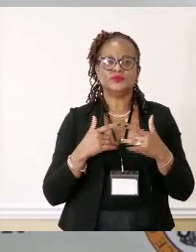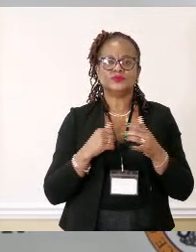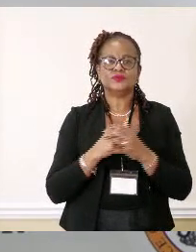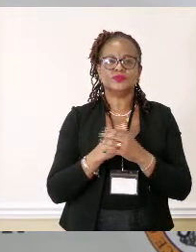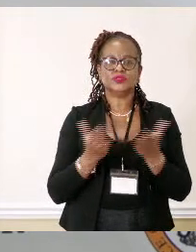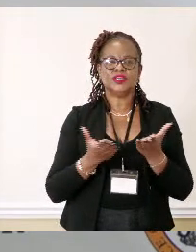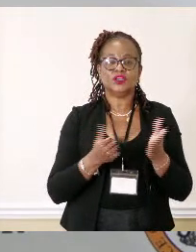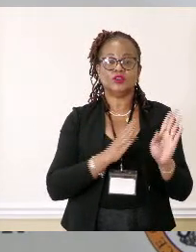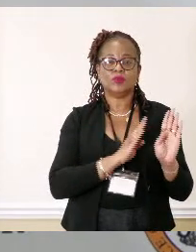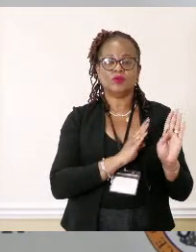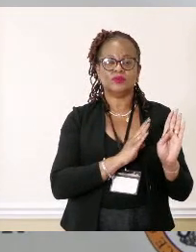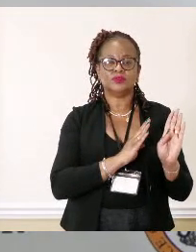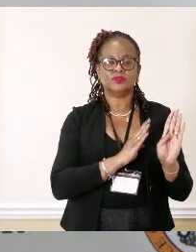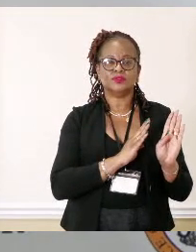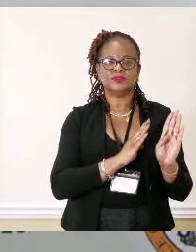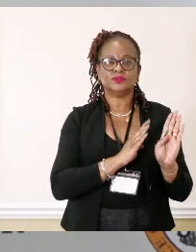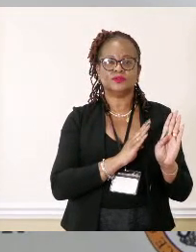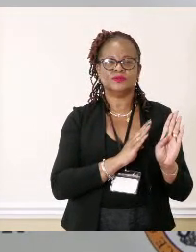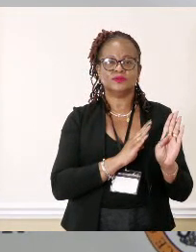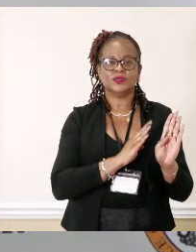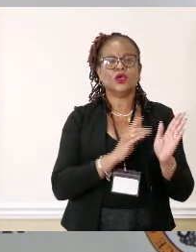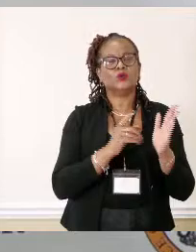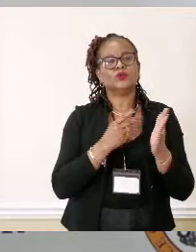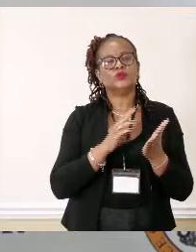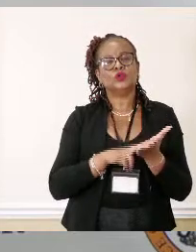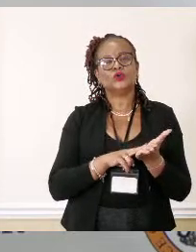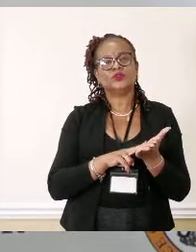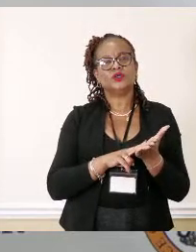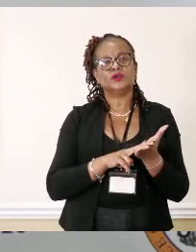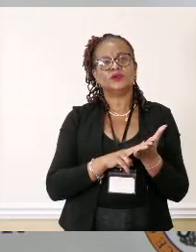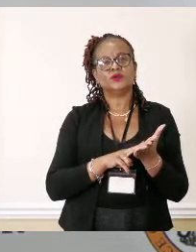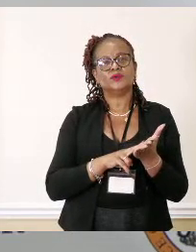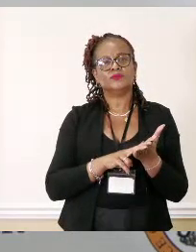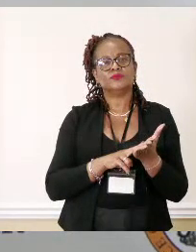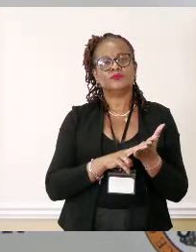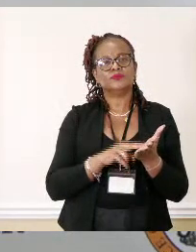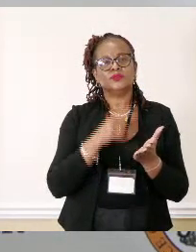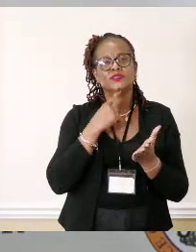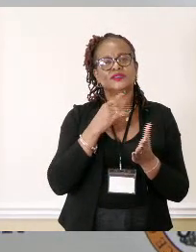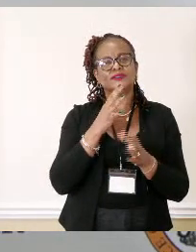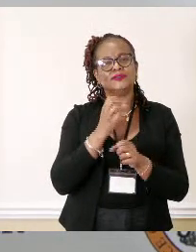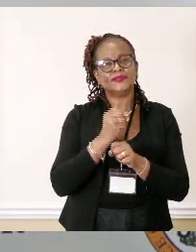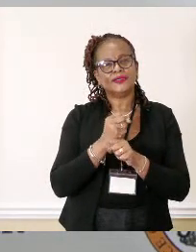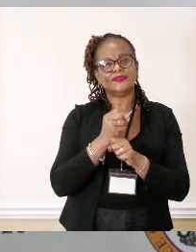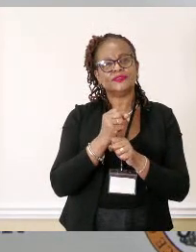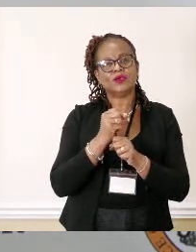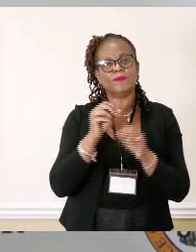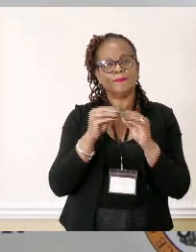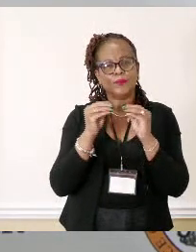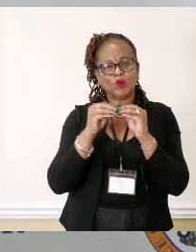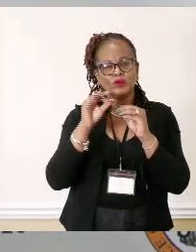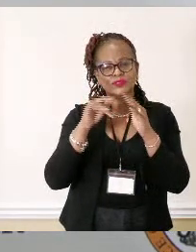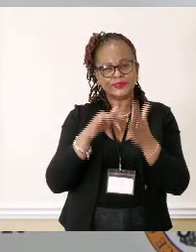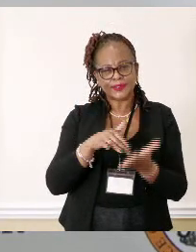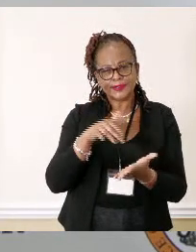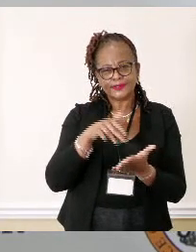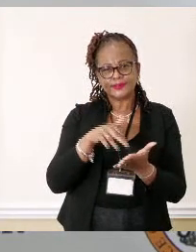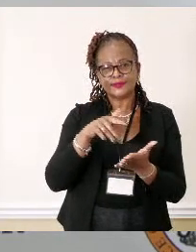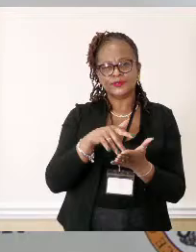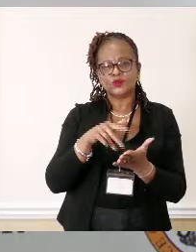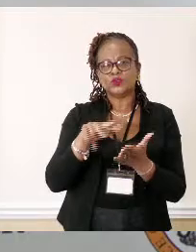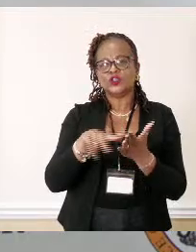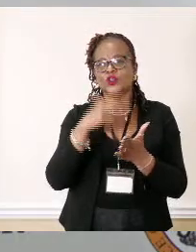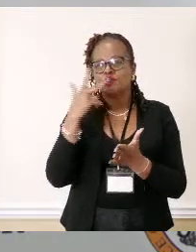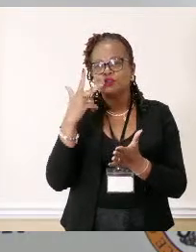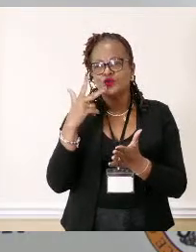present in the Bahamas, I would note that Dr. Martin said that it would take some further studies to determine which of the three